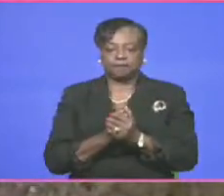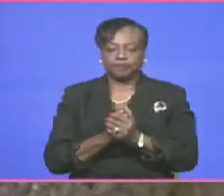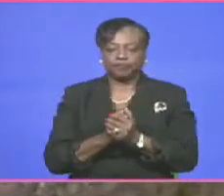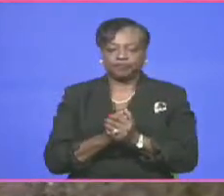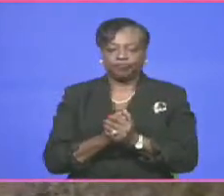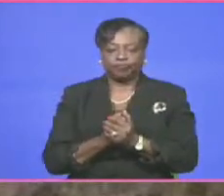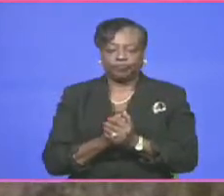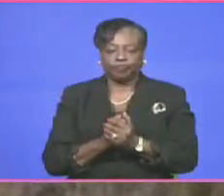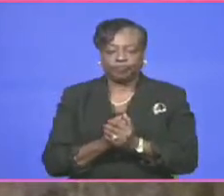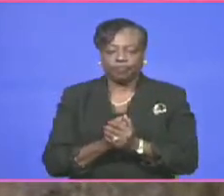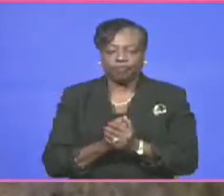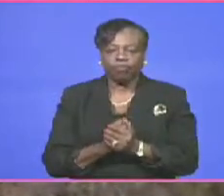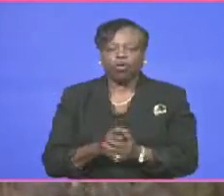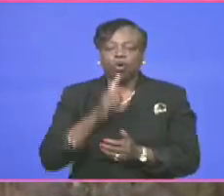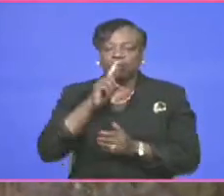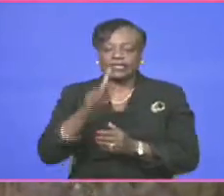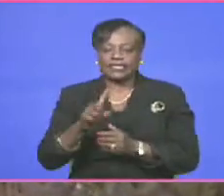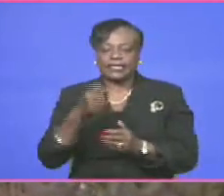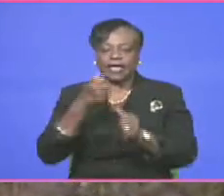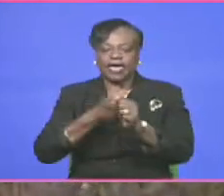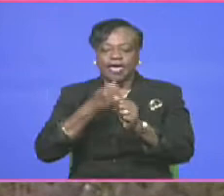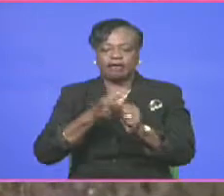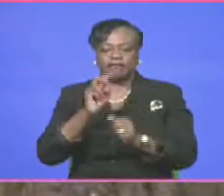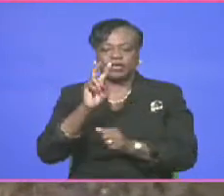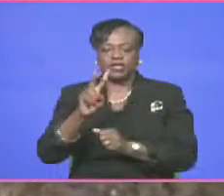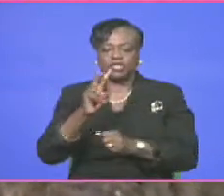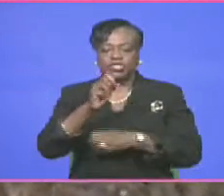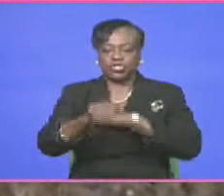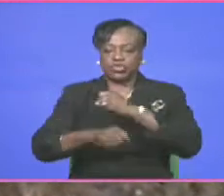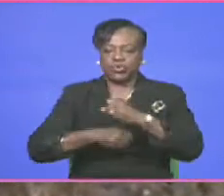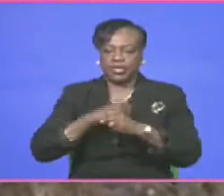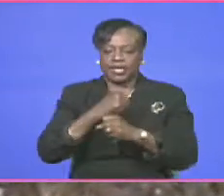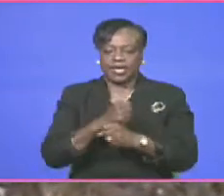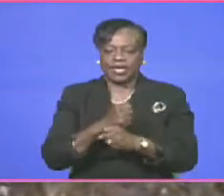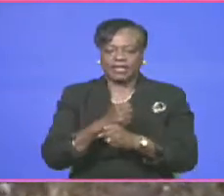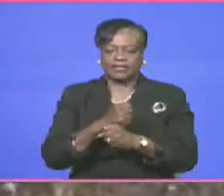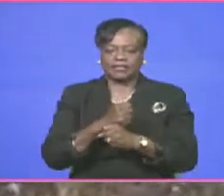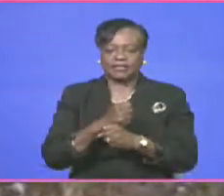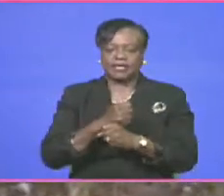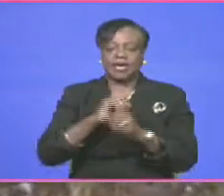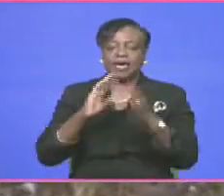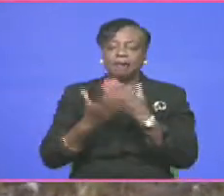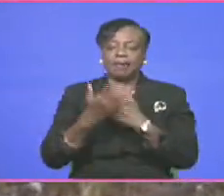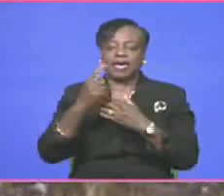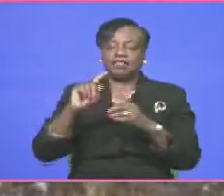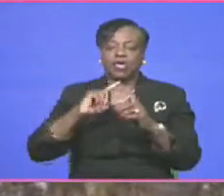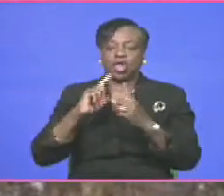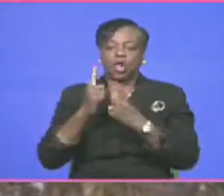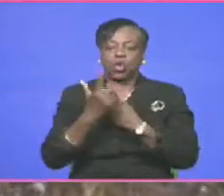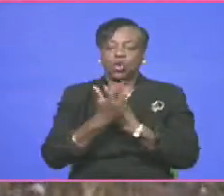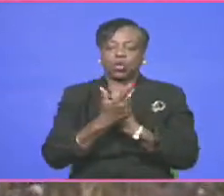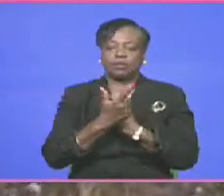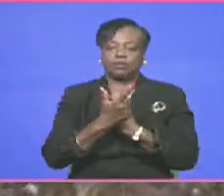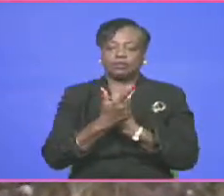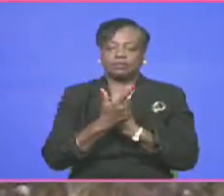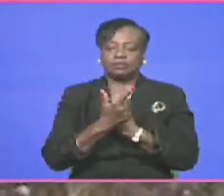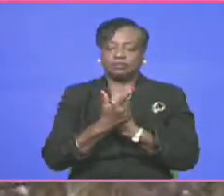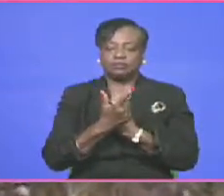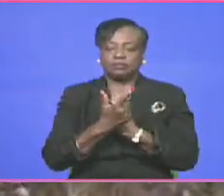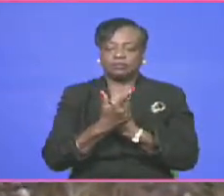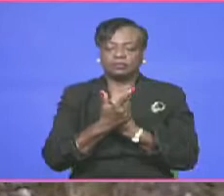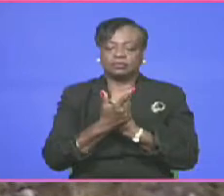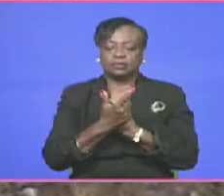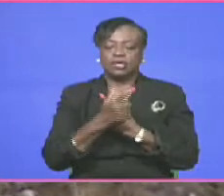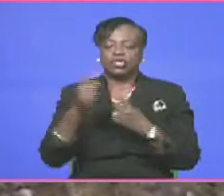December 2015. We are mandated every 2 years by the local regulator, which is the Civil Aviation Authority, as well as ICAO,